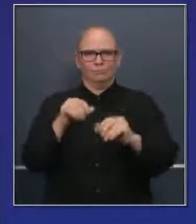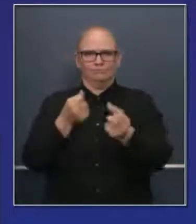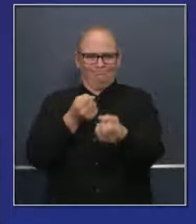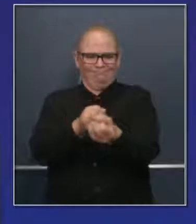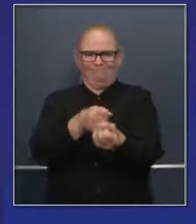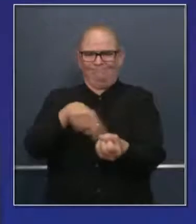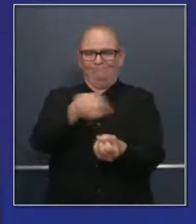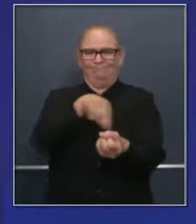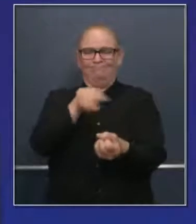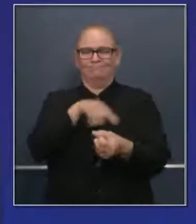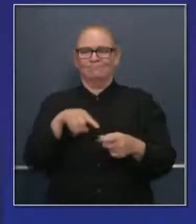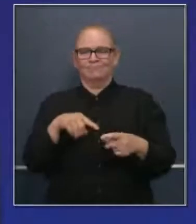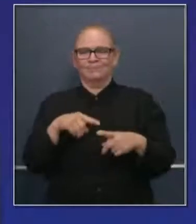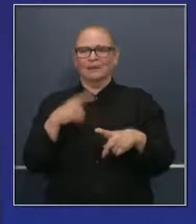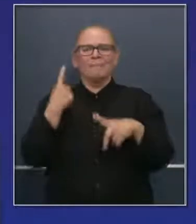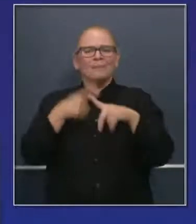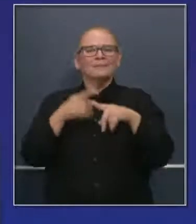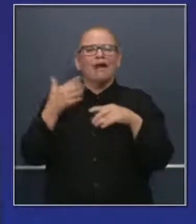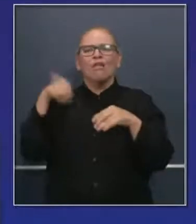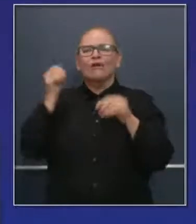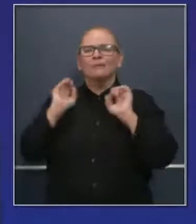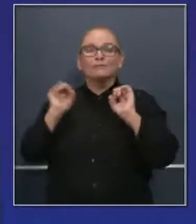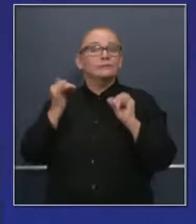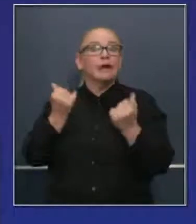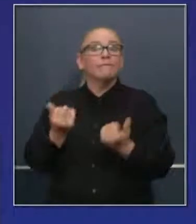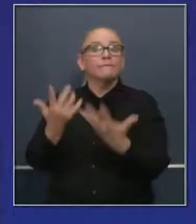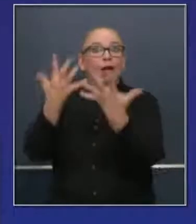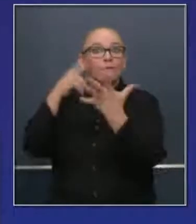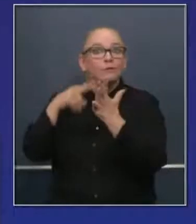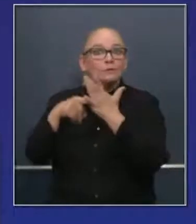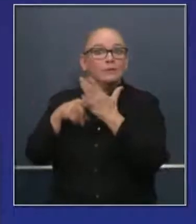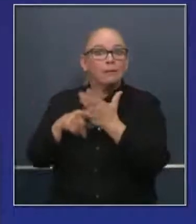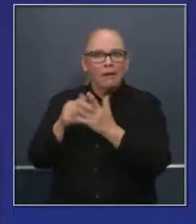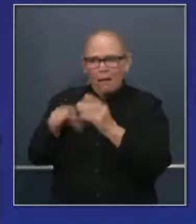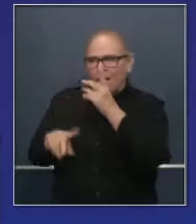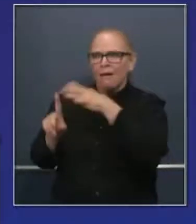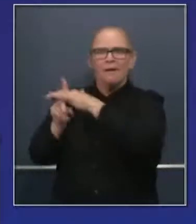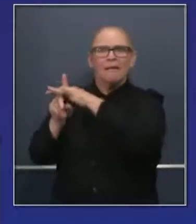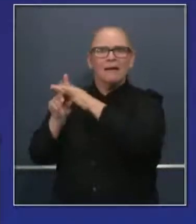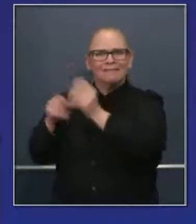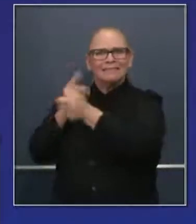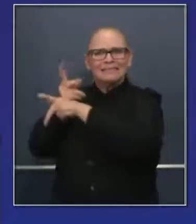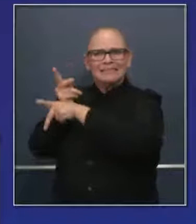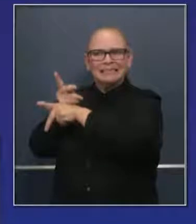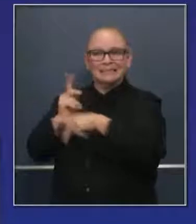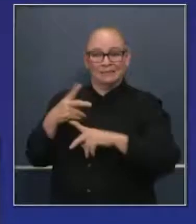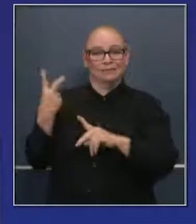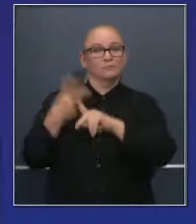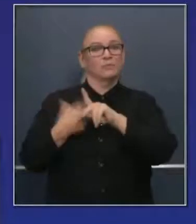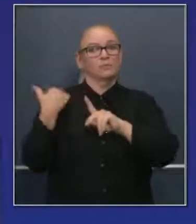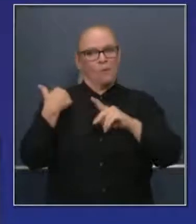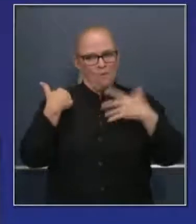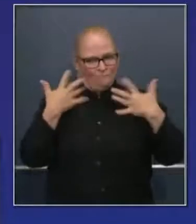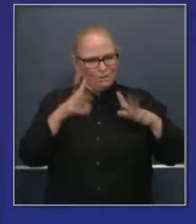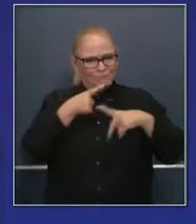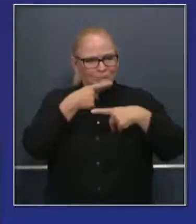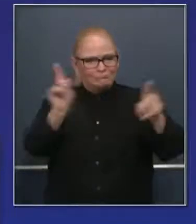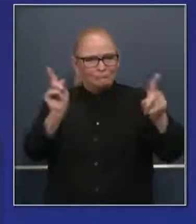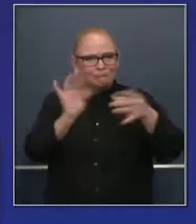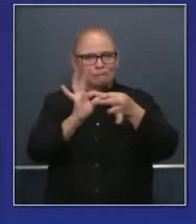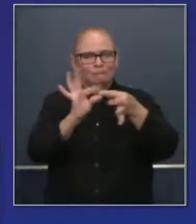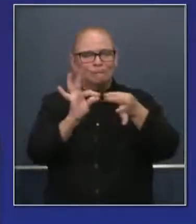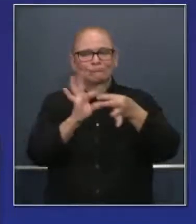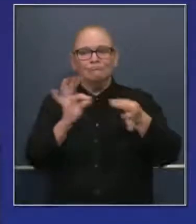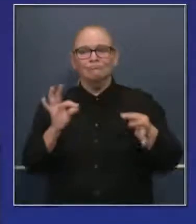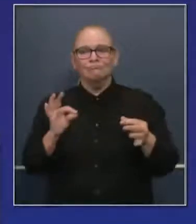like wildfires and the like. That process took shape again in the beginning of June at